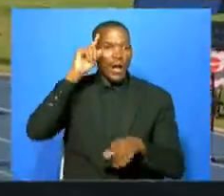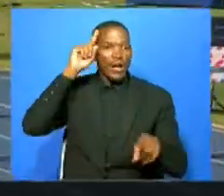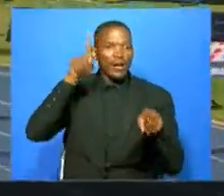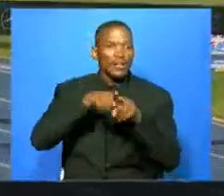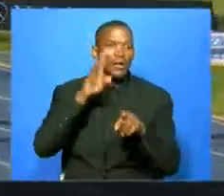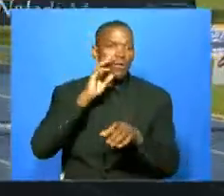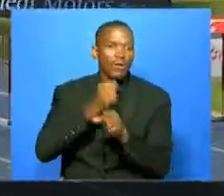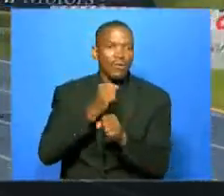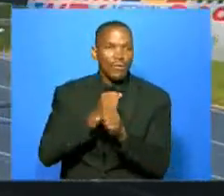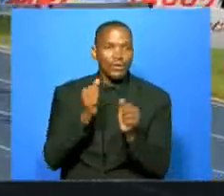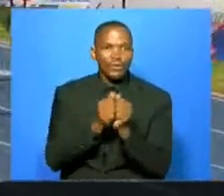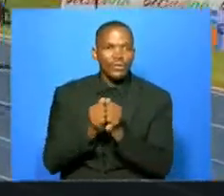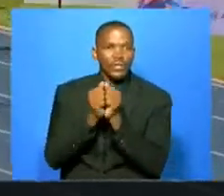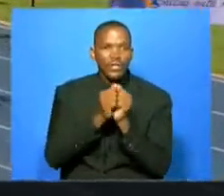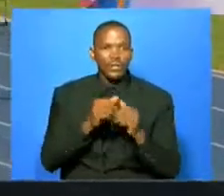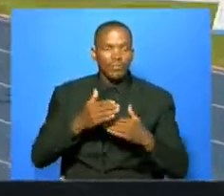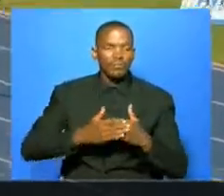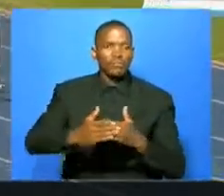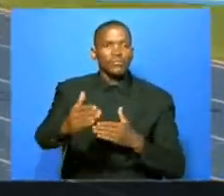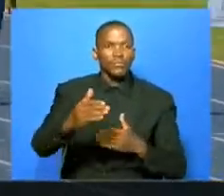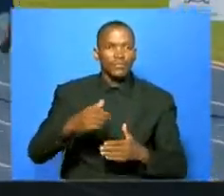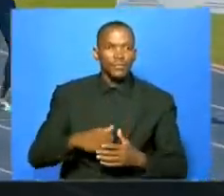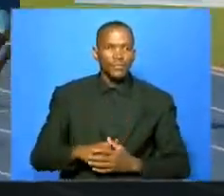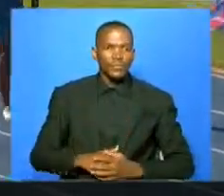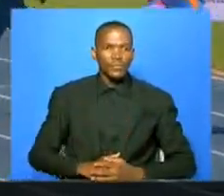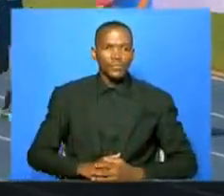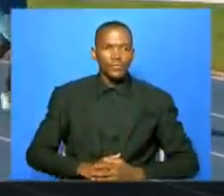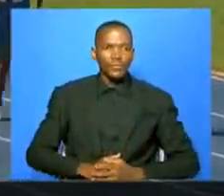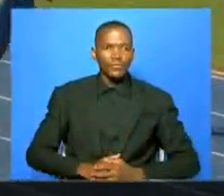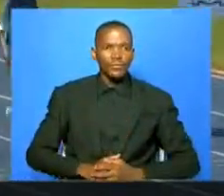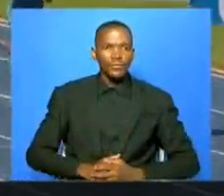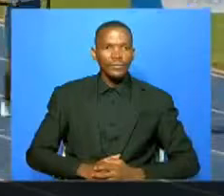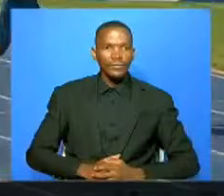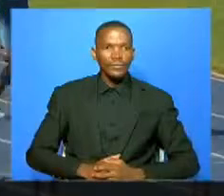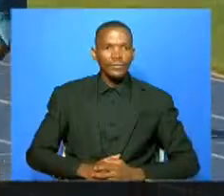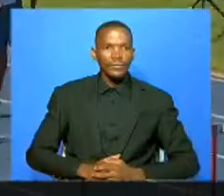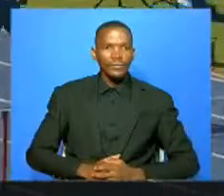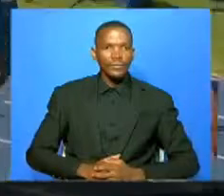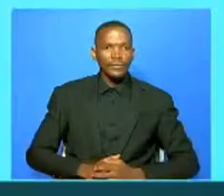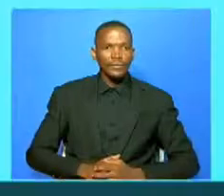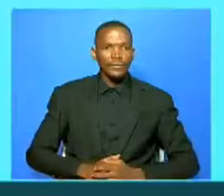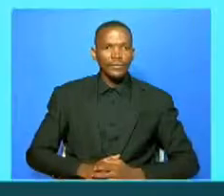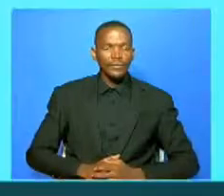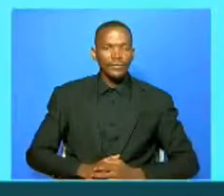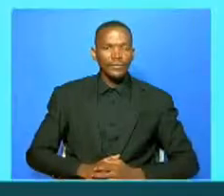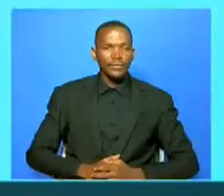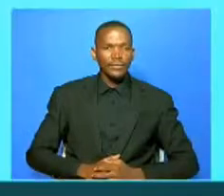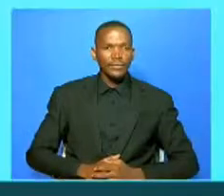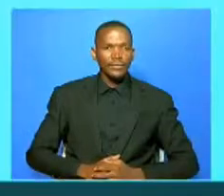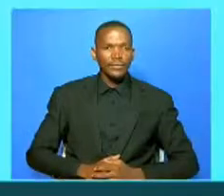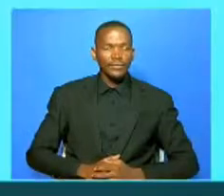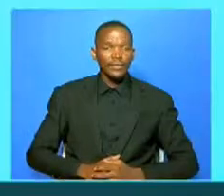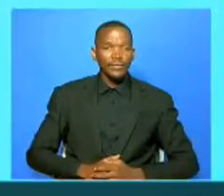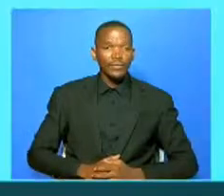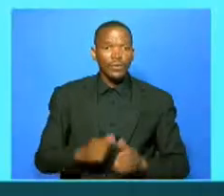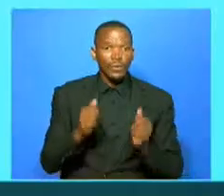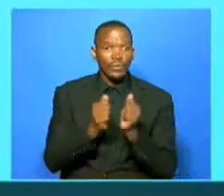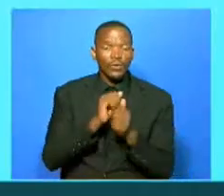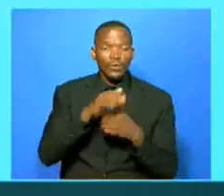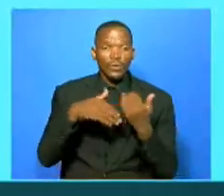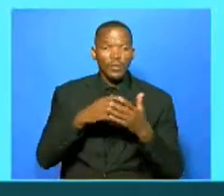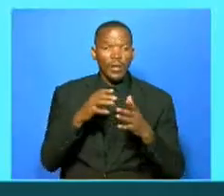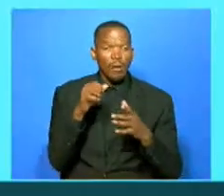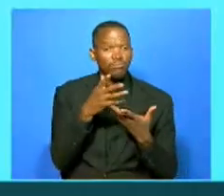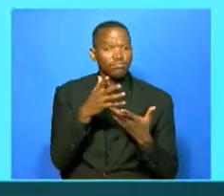go dirisana mmogo go a kopele. Kgomotso Sefako, BTV Sport, Gaborone. Ere jaaka ntwa ya